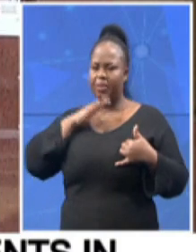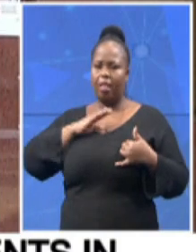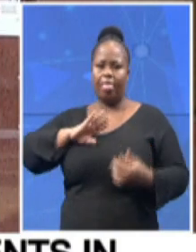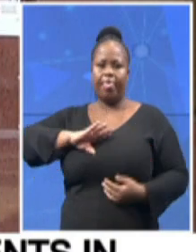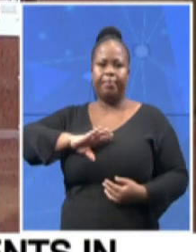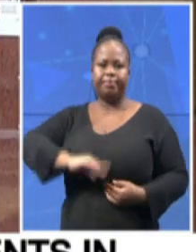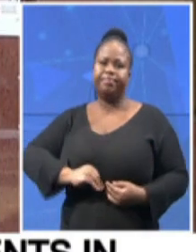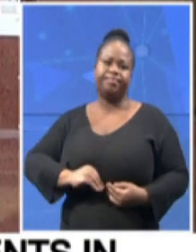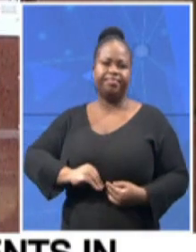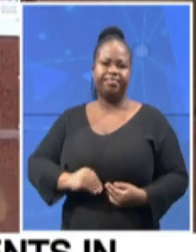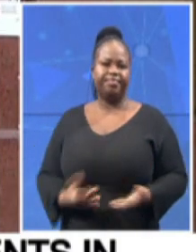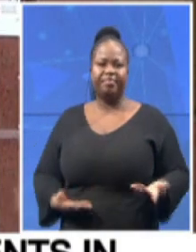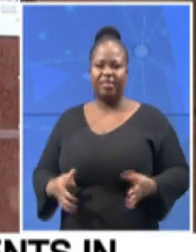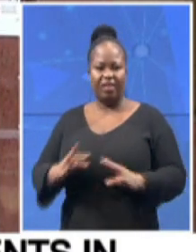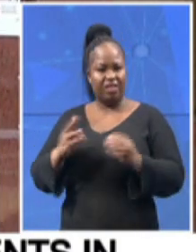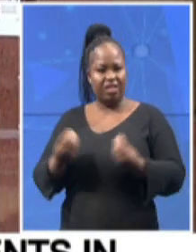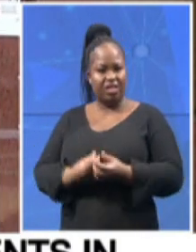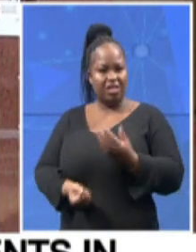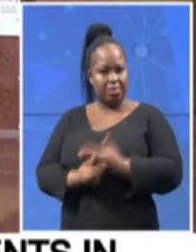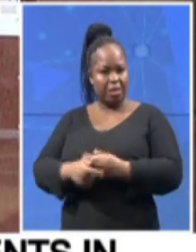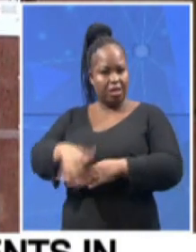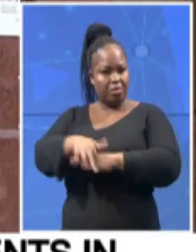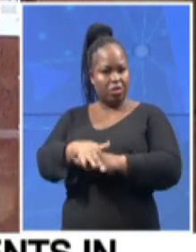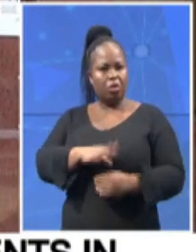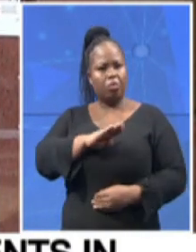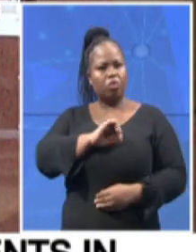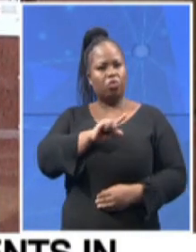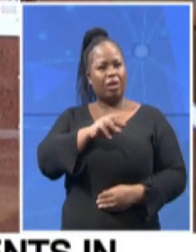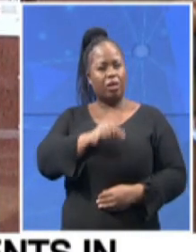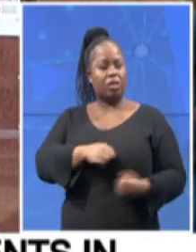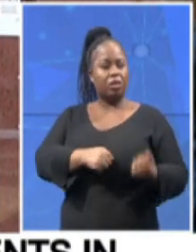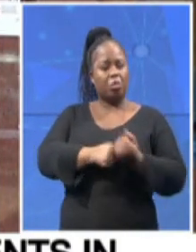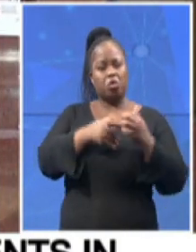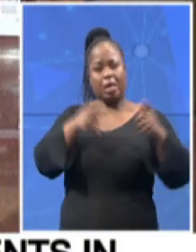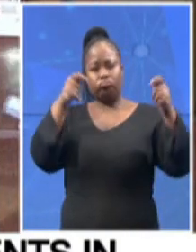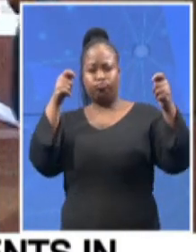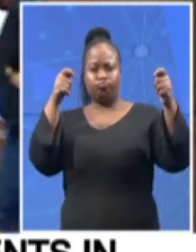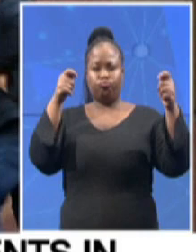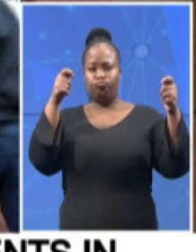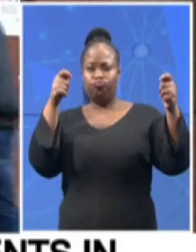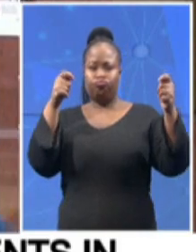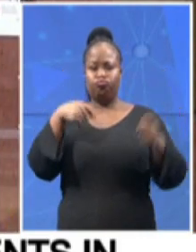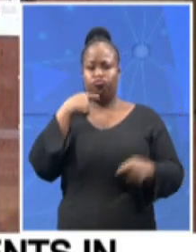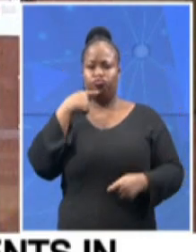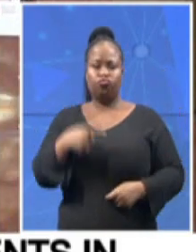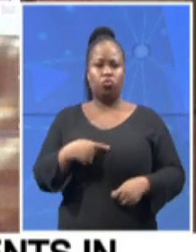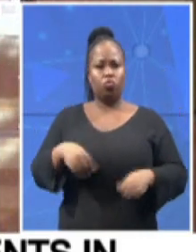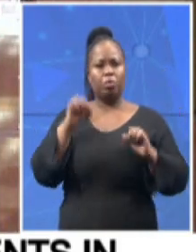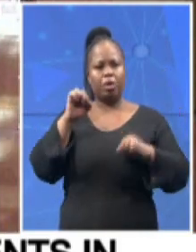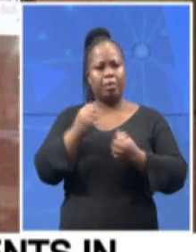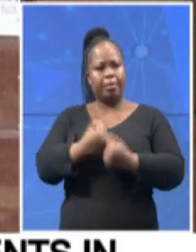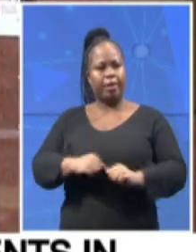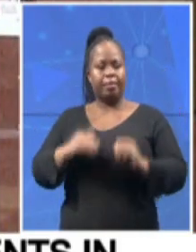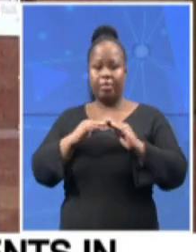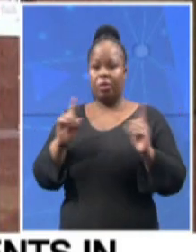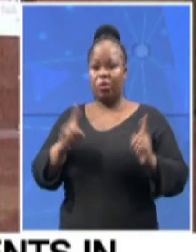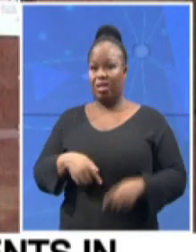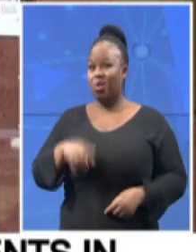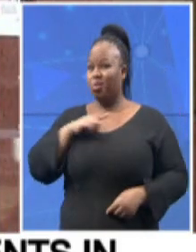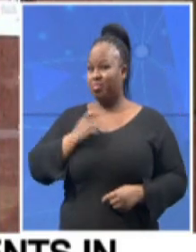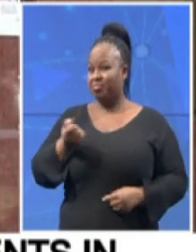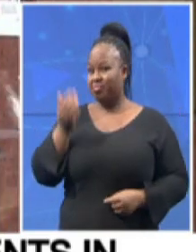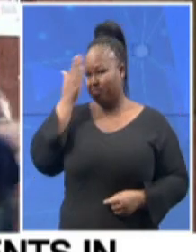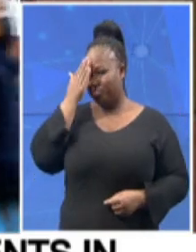actually happening outside court with Bozwana supporters that would actually come with placards to say that justice must be served. As you can imagine, the murder took place